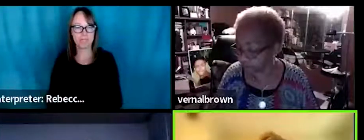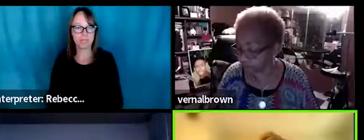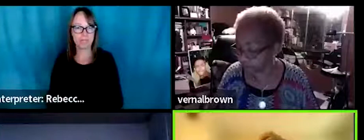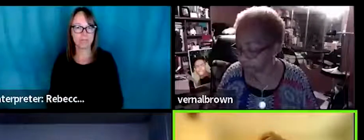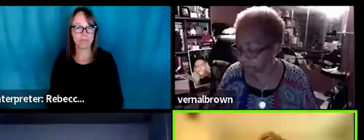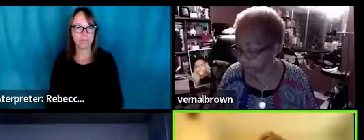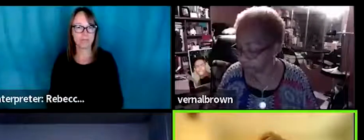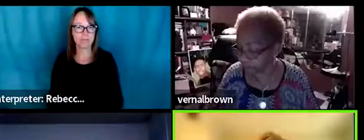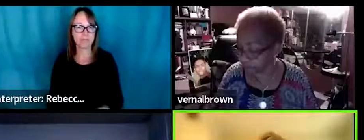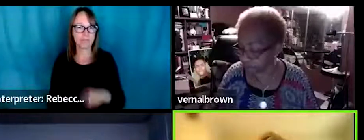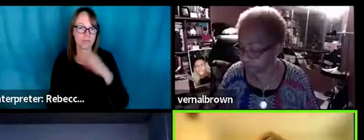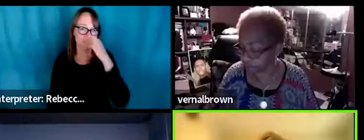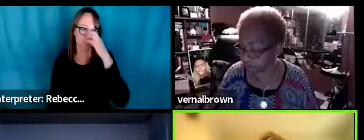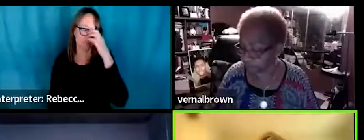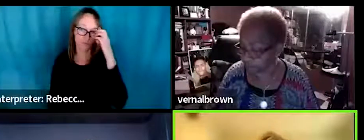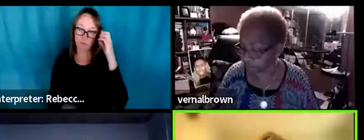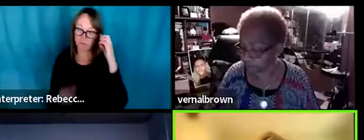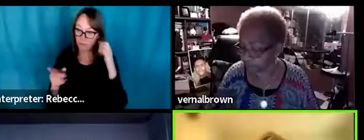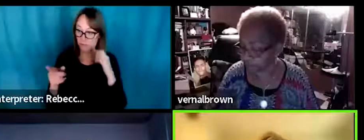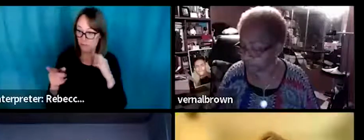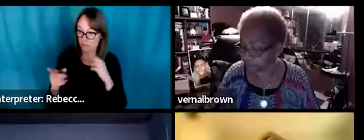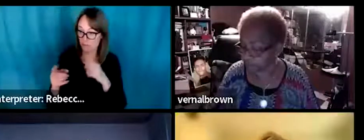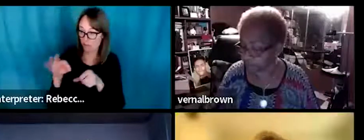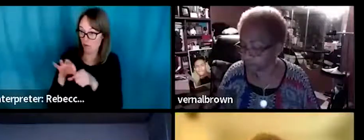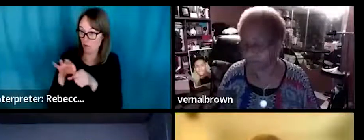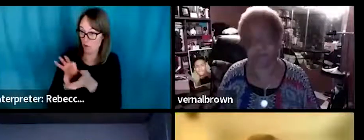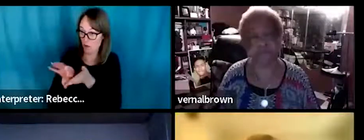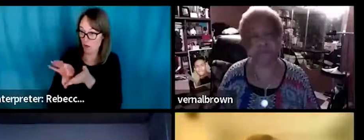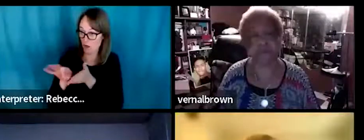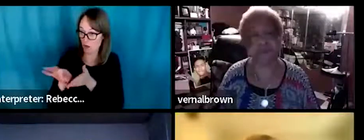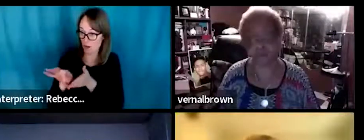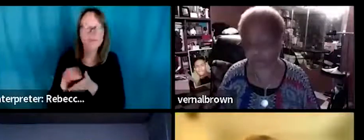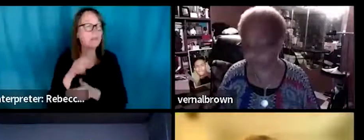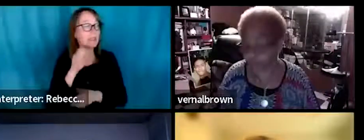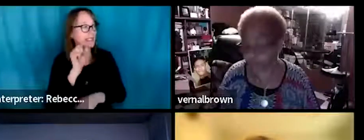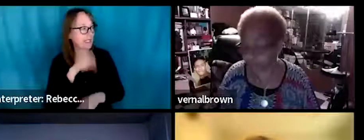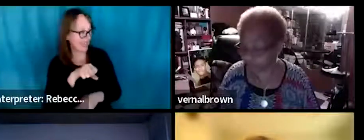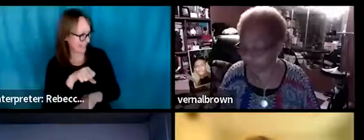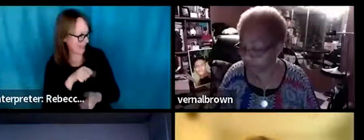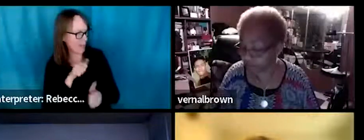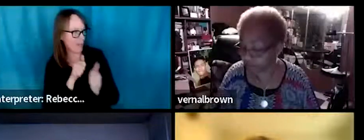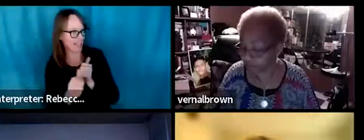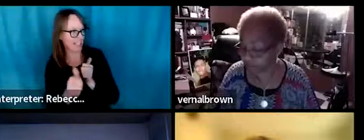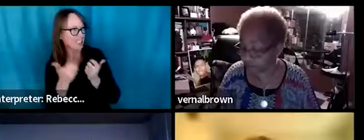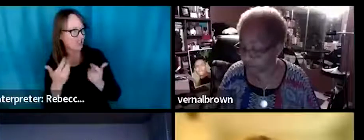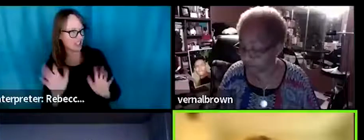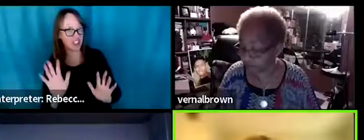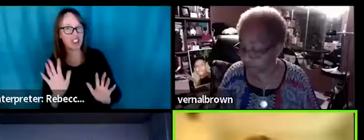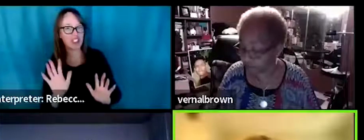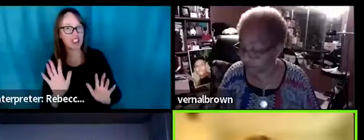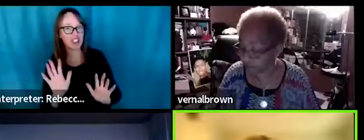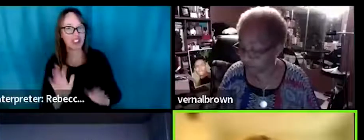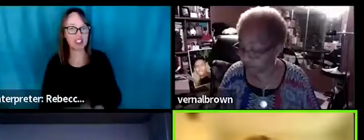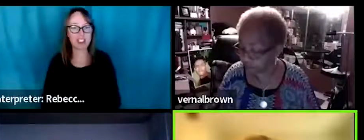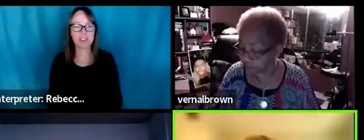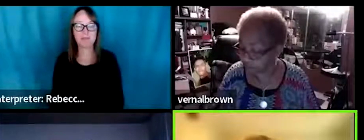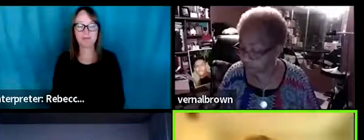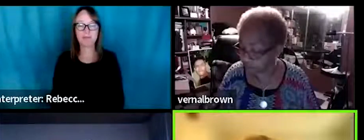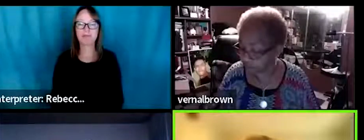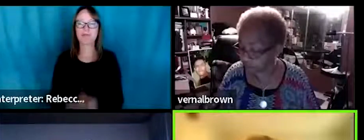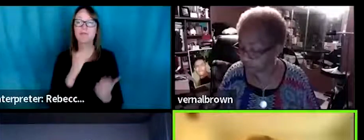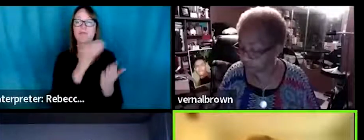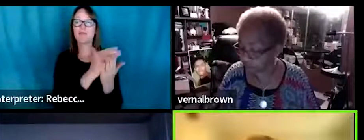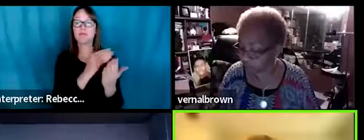Myra, did you get that vote? Yes, and the motion passed. Thank you. Next item on the agenda is